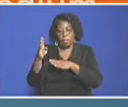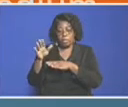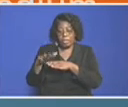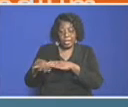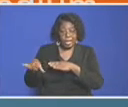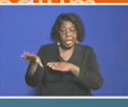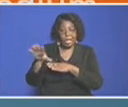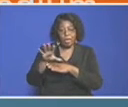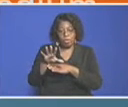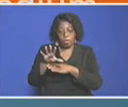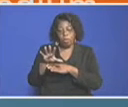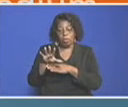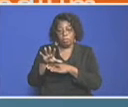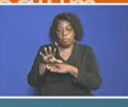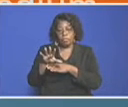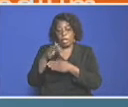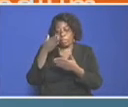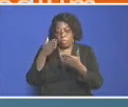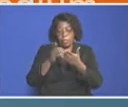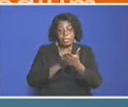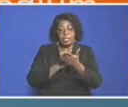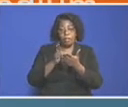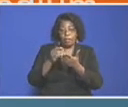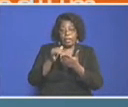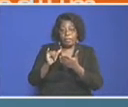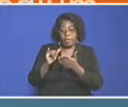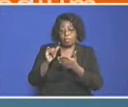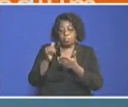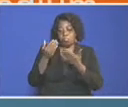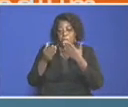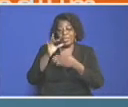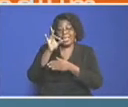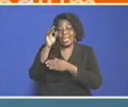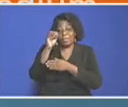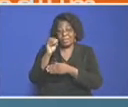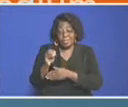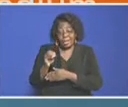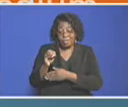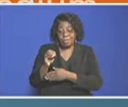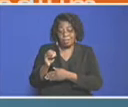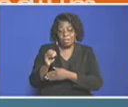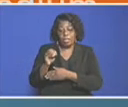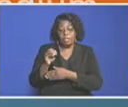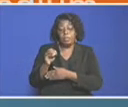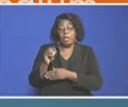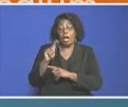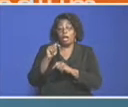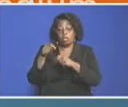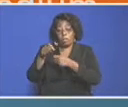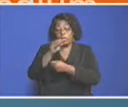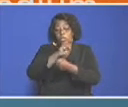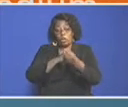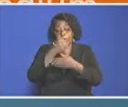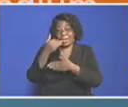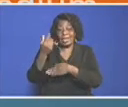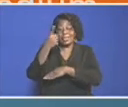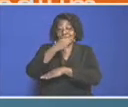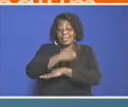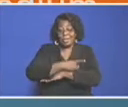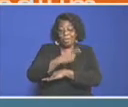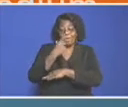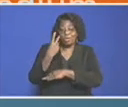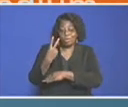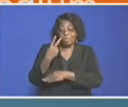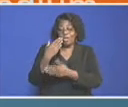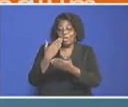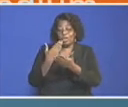area that has a very good chance of developing. We're giving it about an 80% chance of becoming a tropical depression within the next day or two. The good